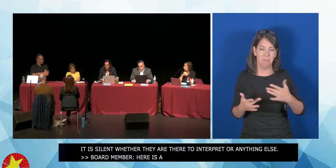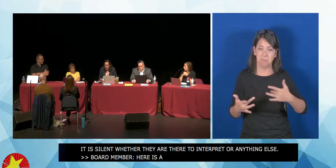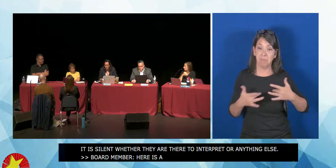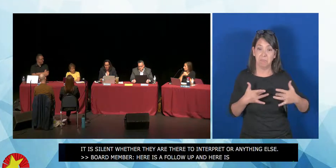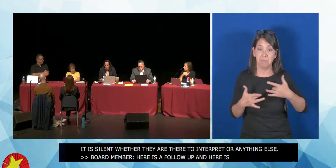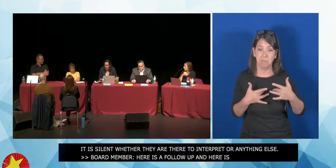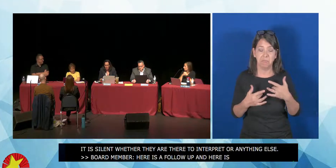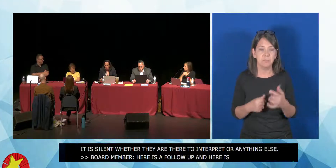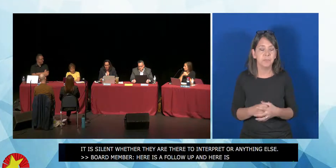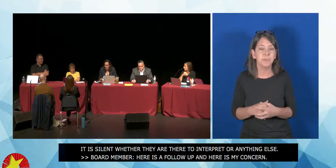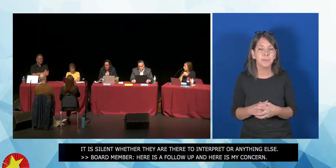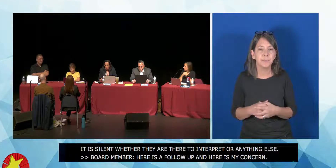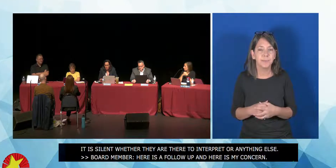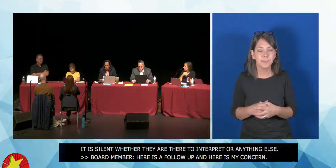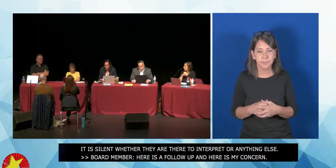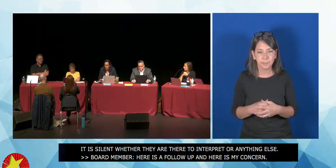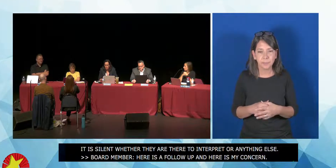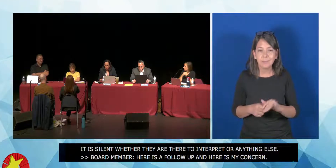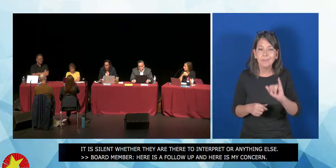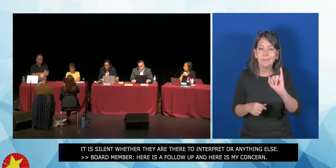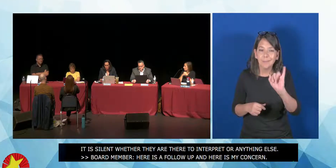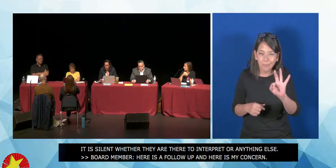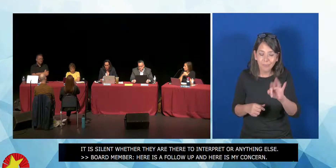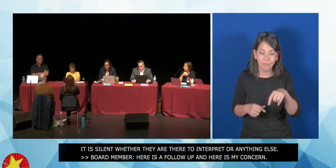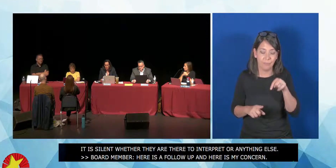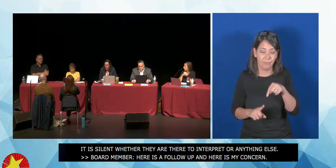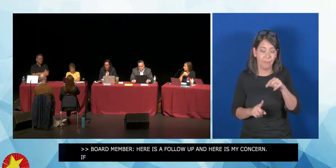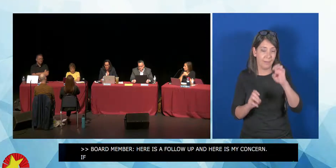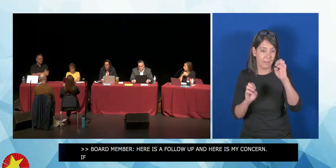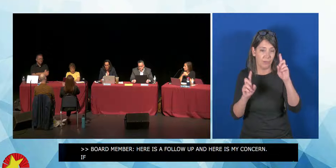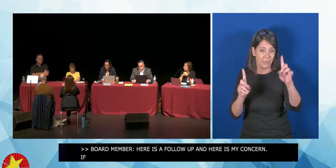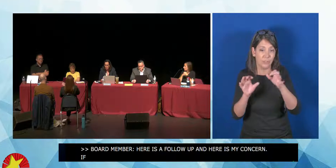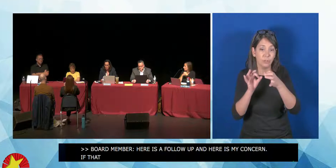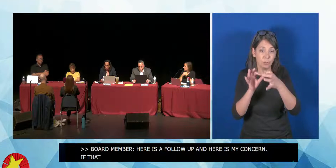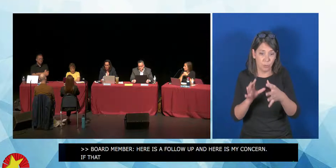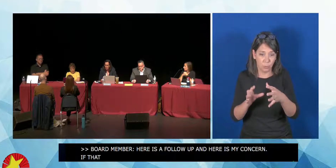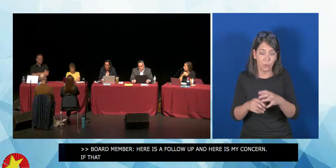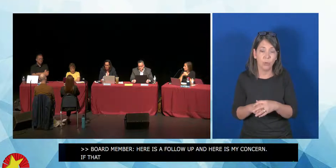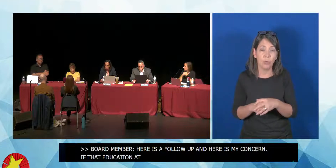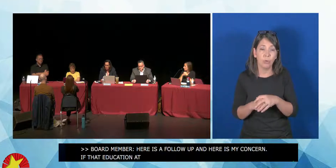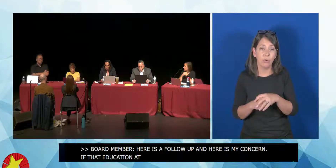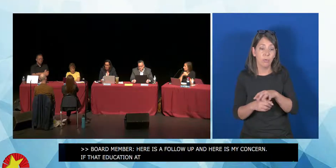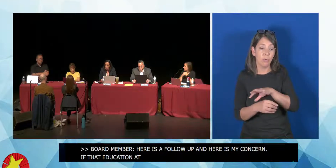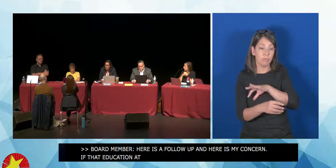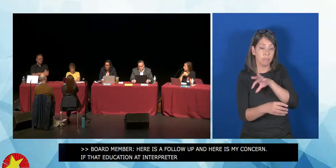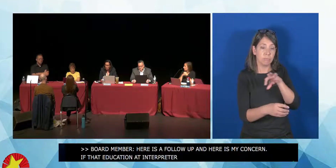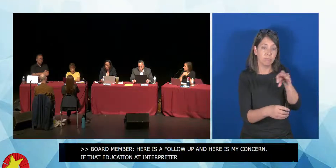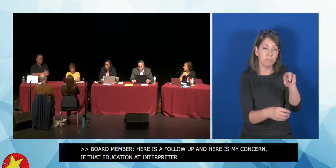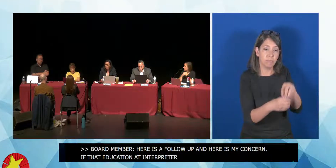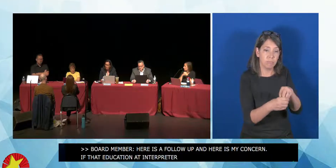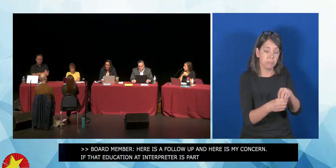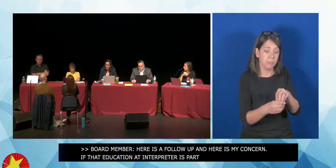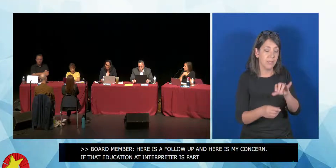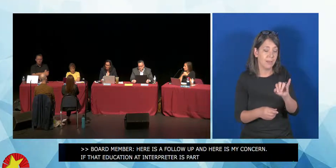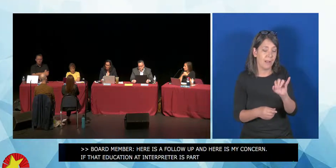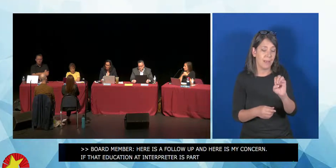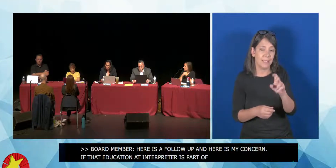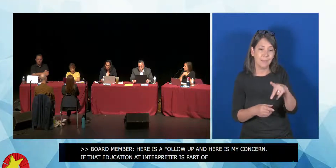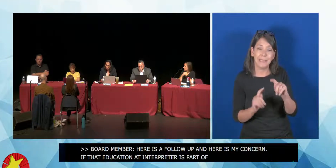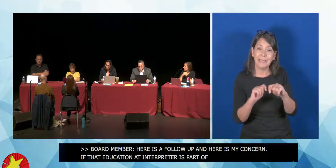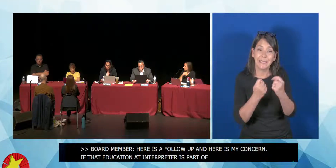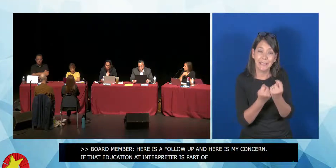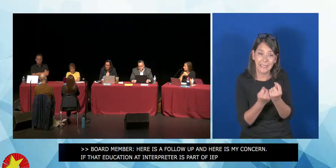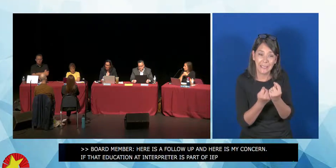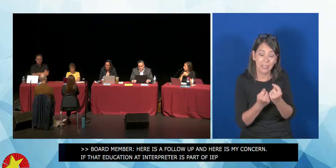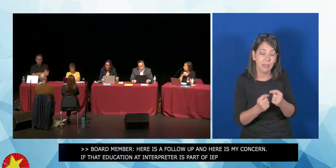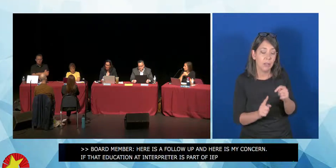If that educational interpreter is part of the IEP team providing